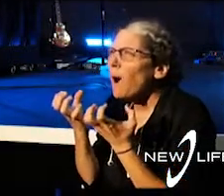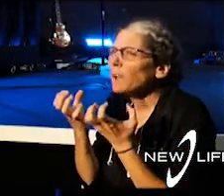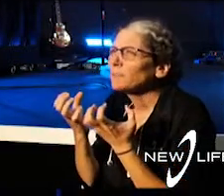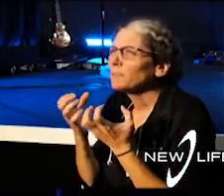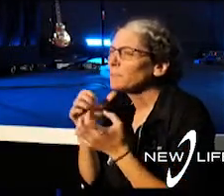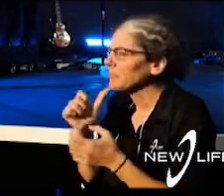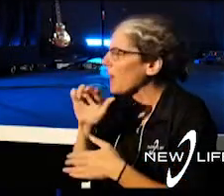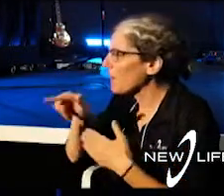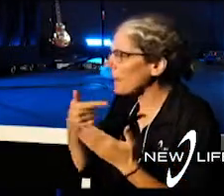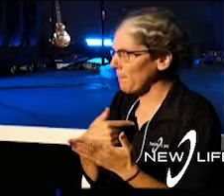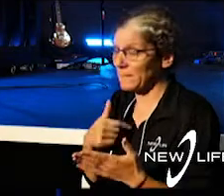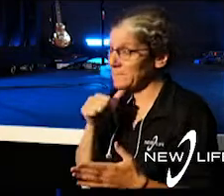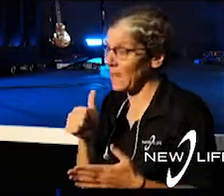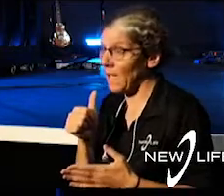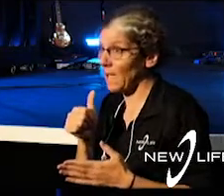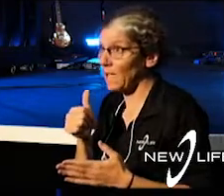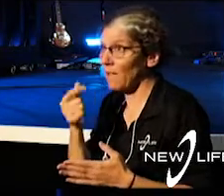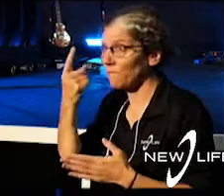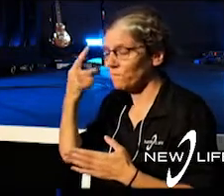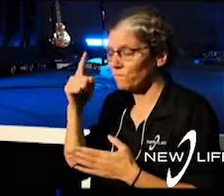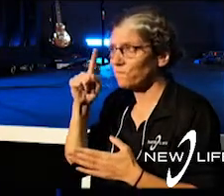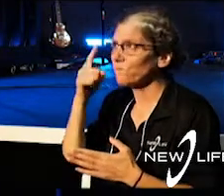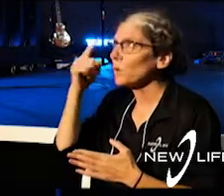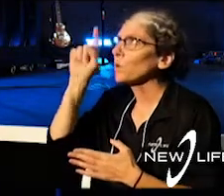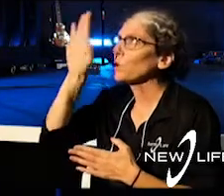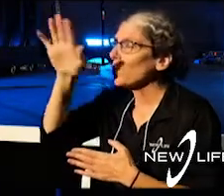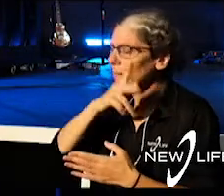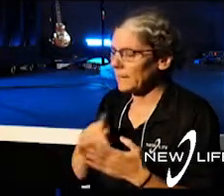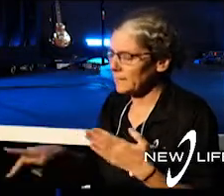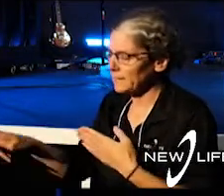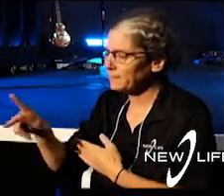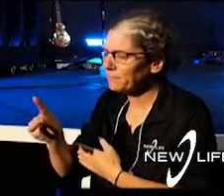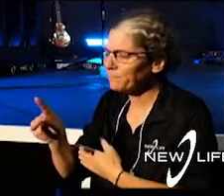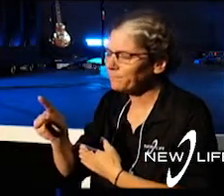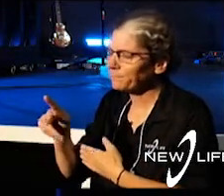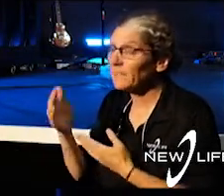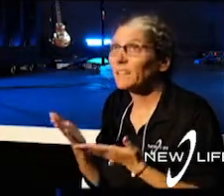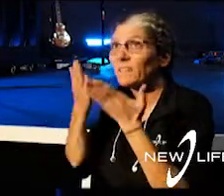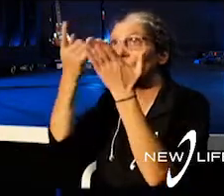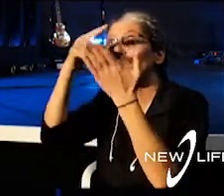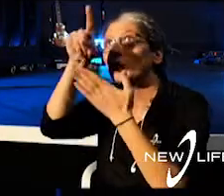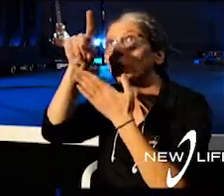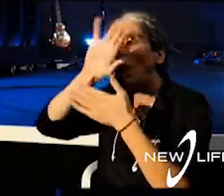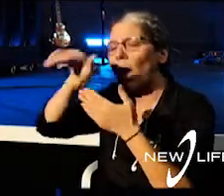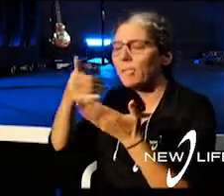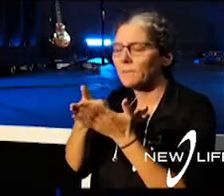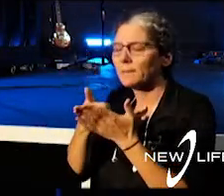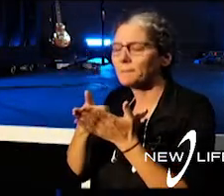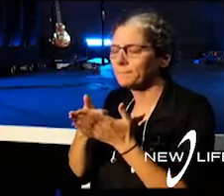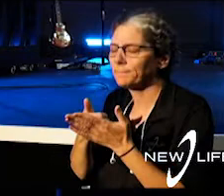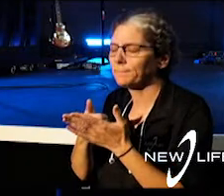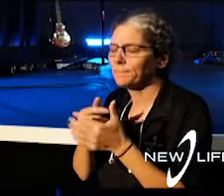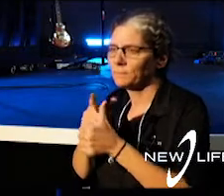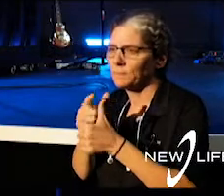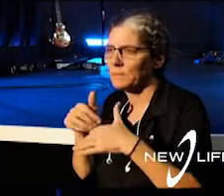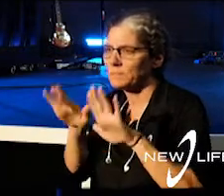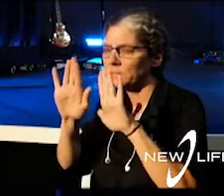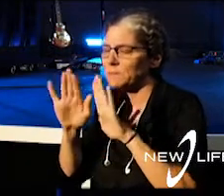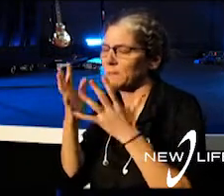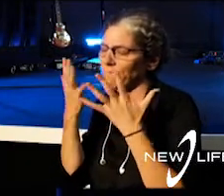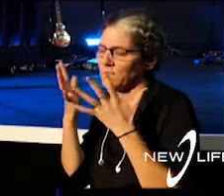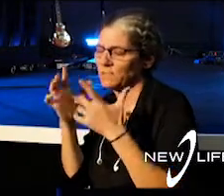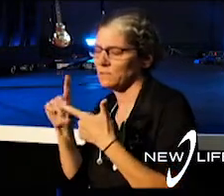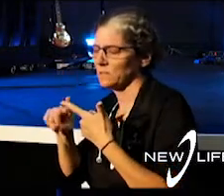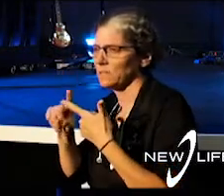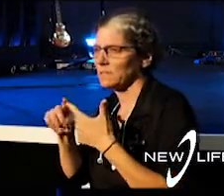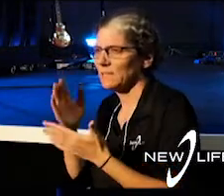not about me, God. For your kingdom come and your will be done. So I'm bringing this to you. There's step one, submit it to God. Step two,